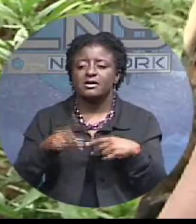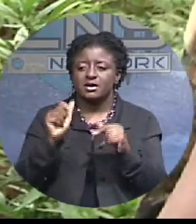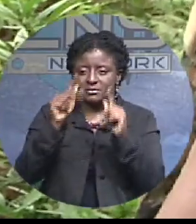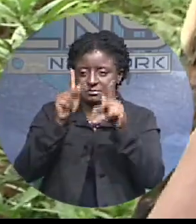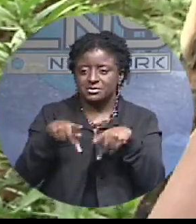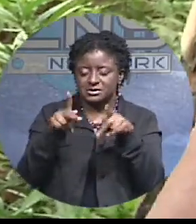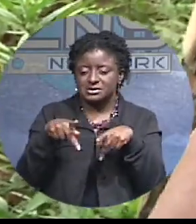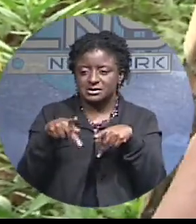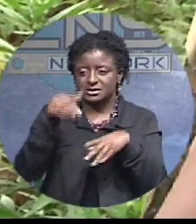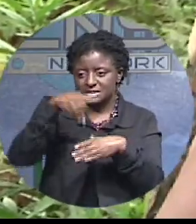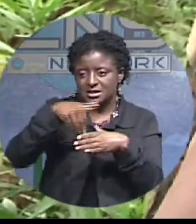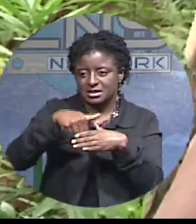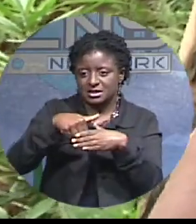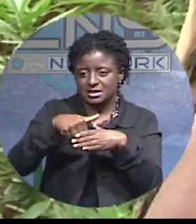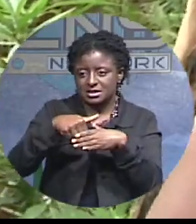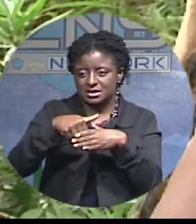custody.